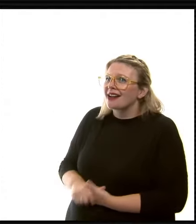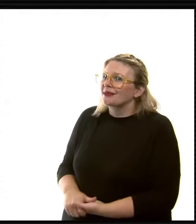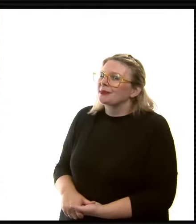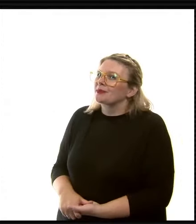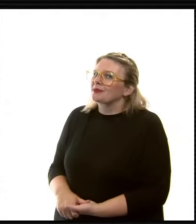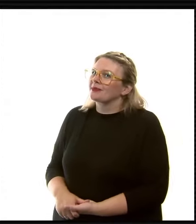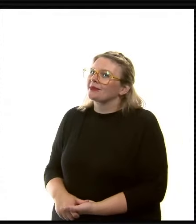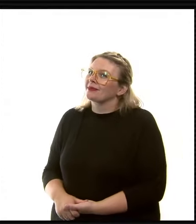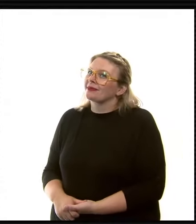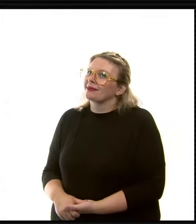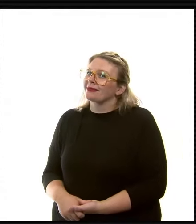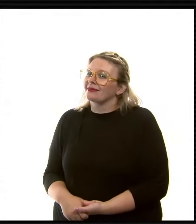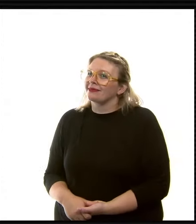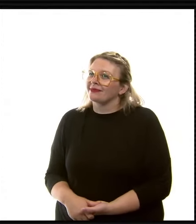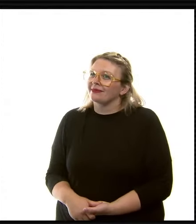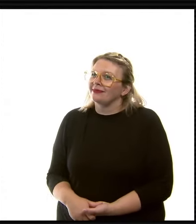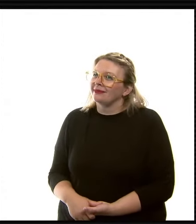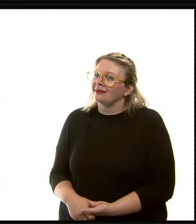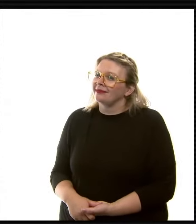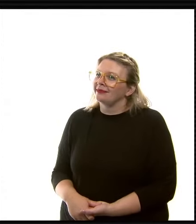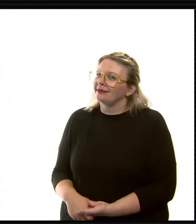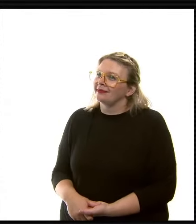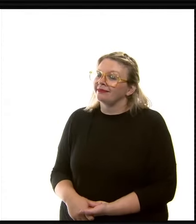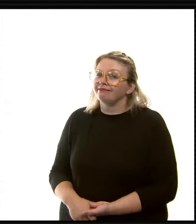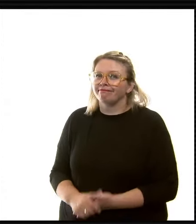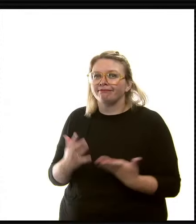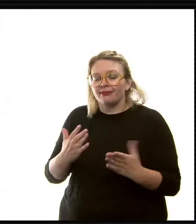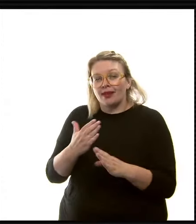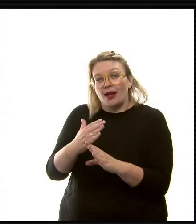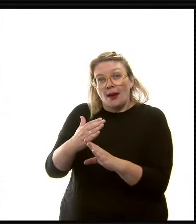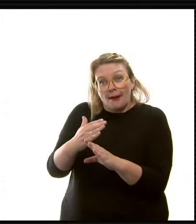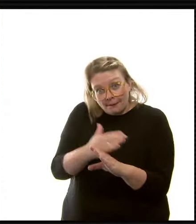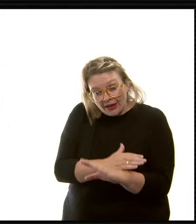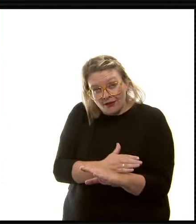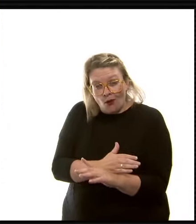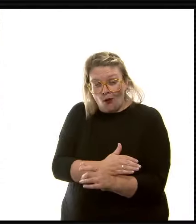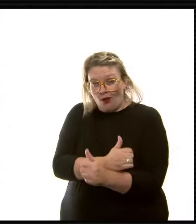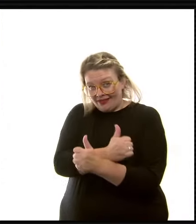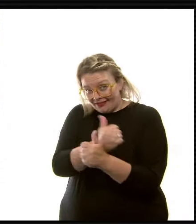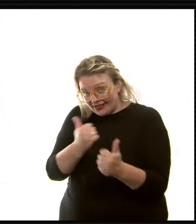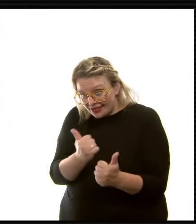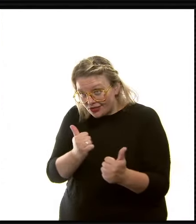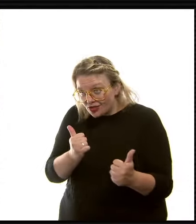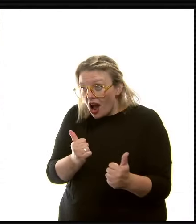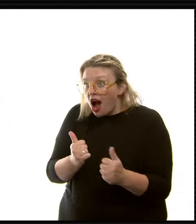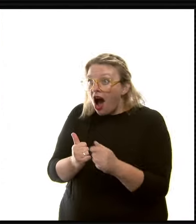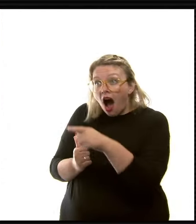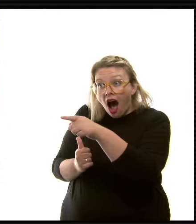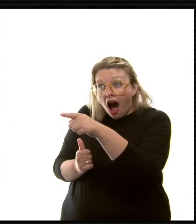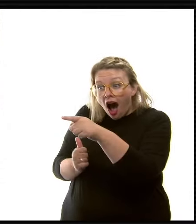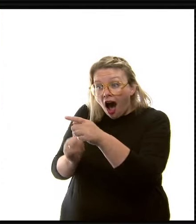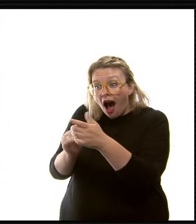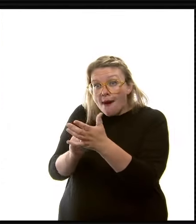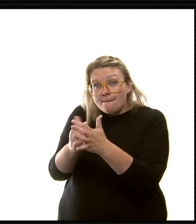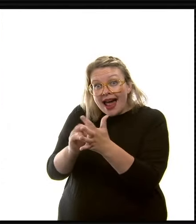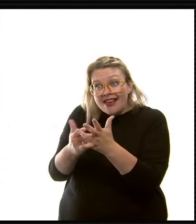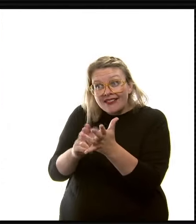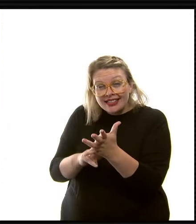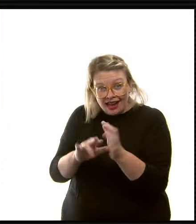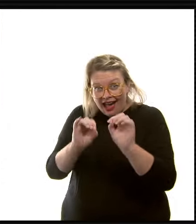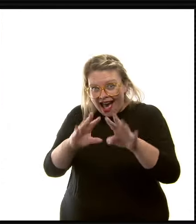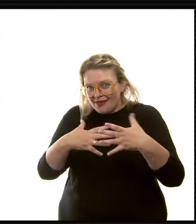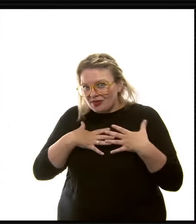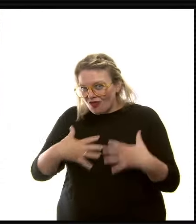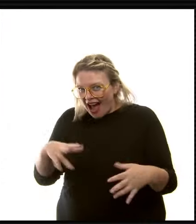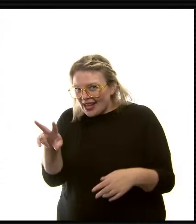and Madison. Thanks, guys. Now, before we go, hello, what Melvin, are you doing here? it's I've you. got another surprise for you.